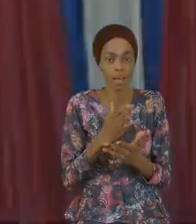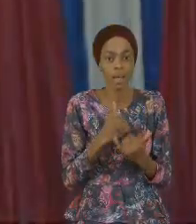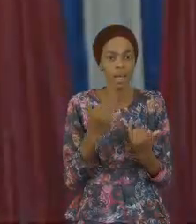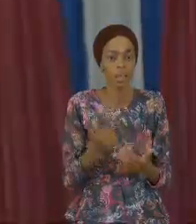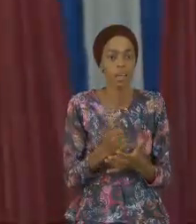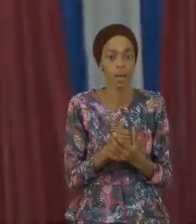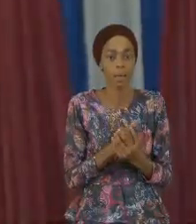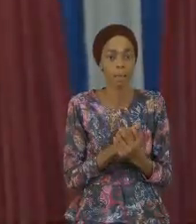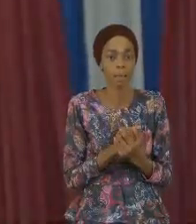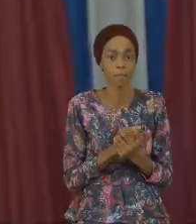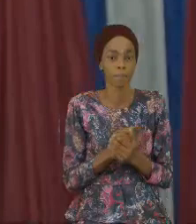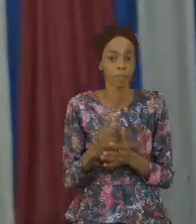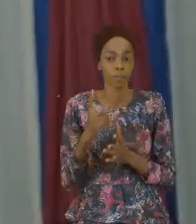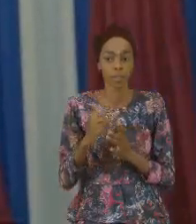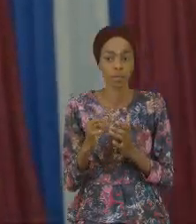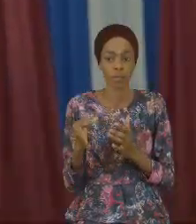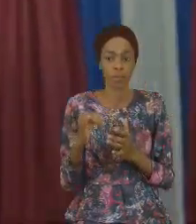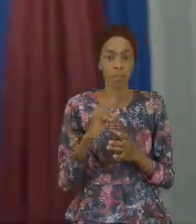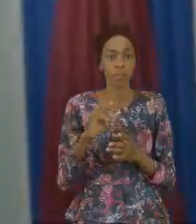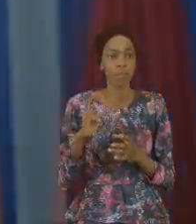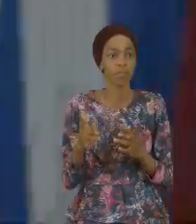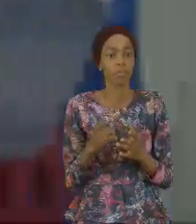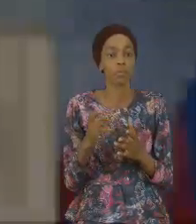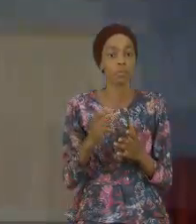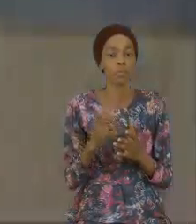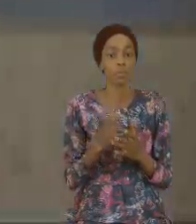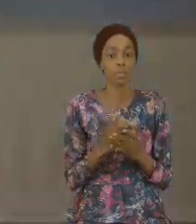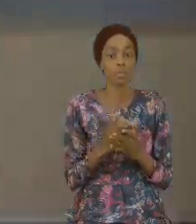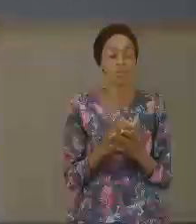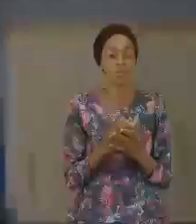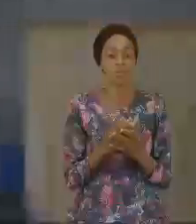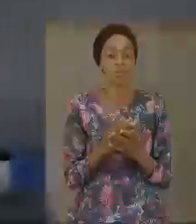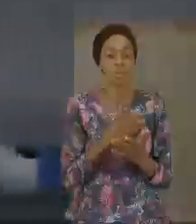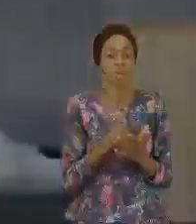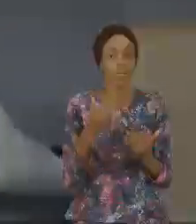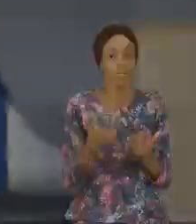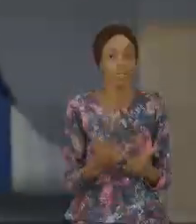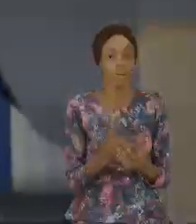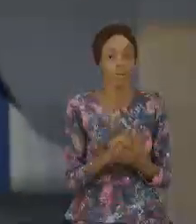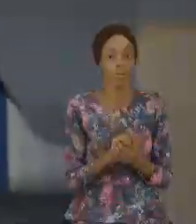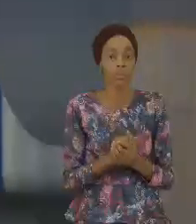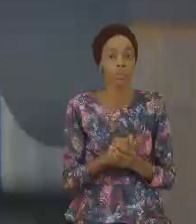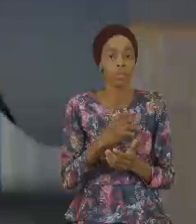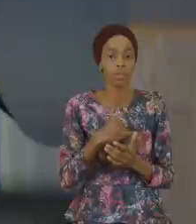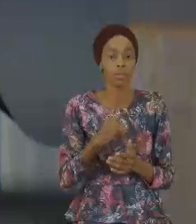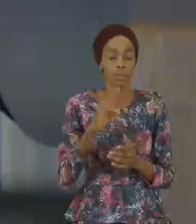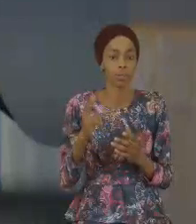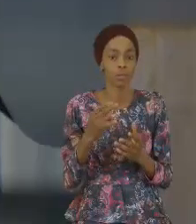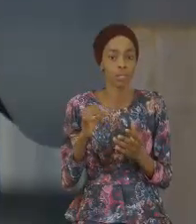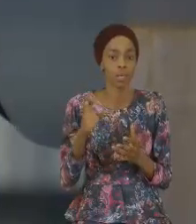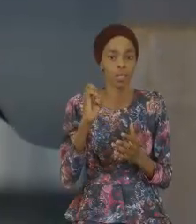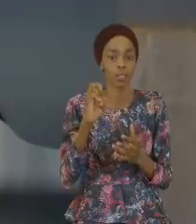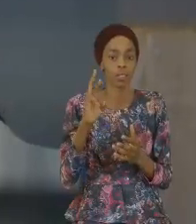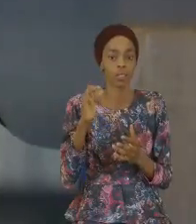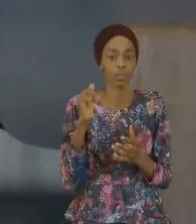page to be cleaner and clear, and we're on that eraser once over that thing we've written,